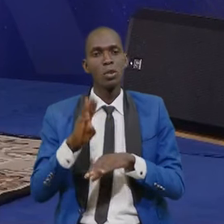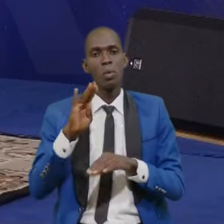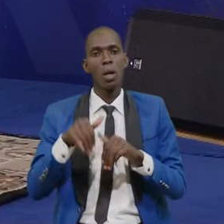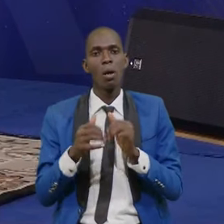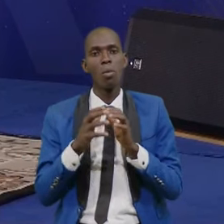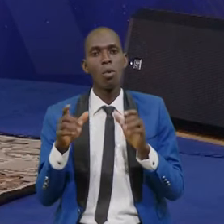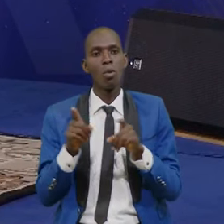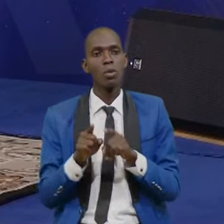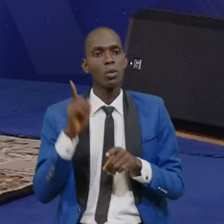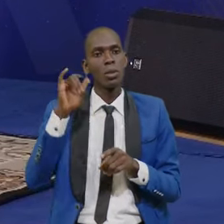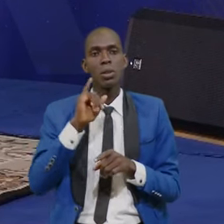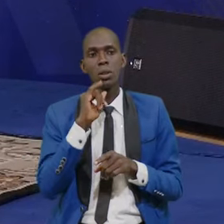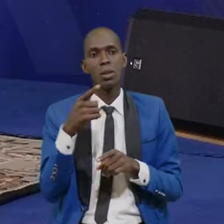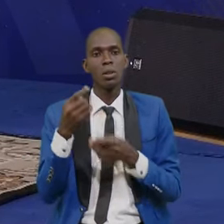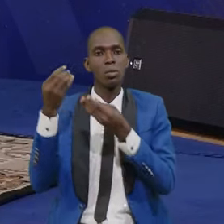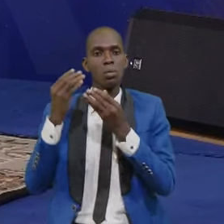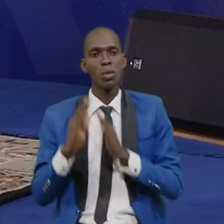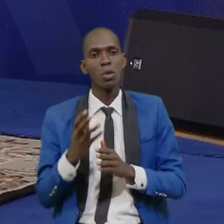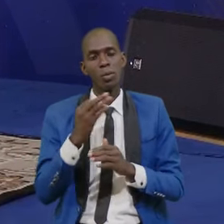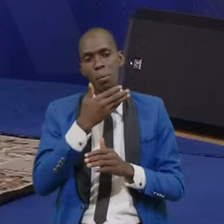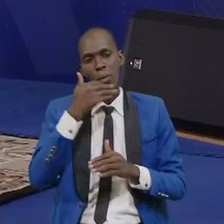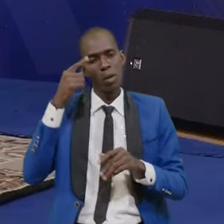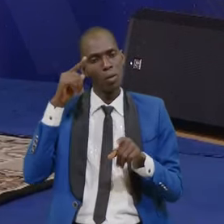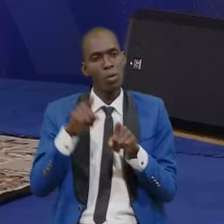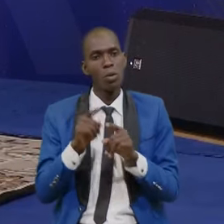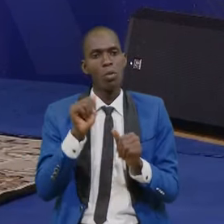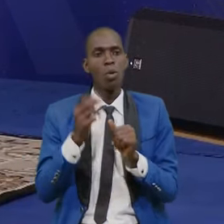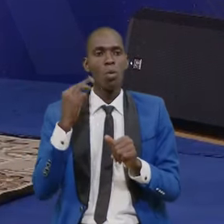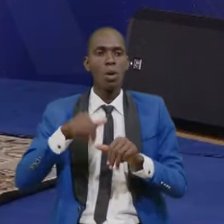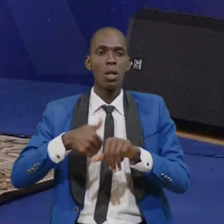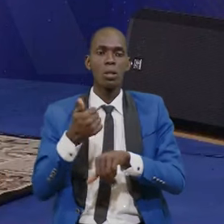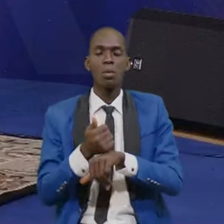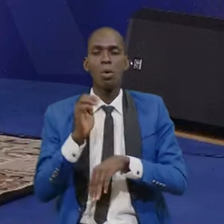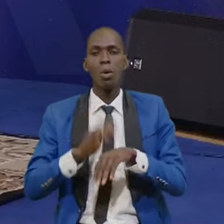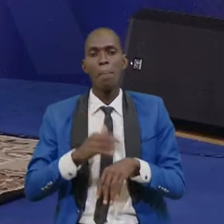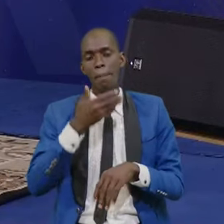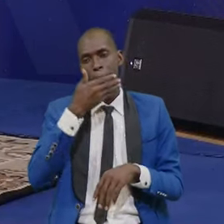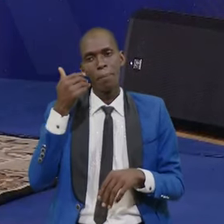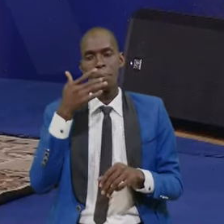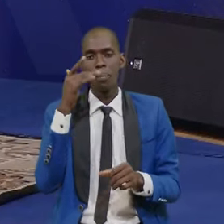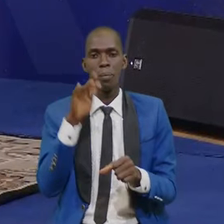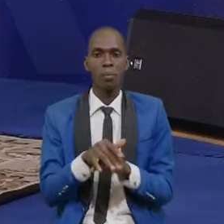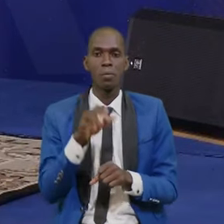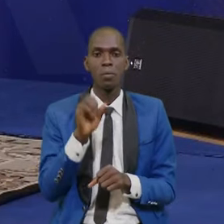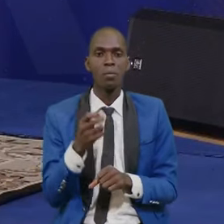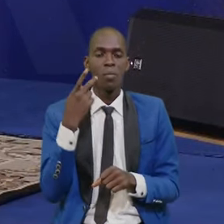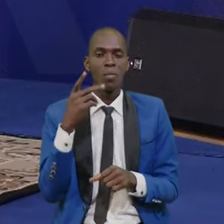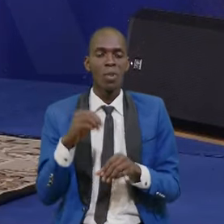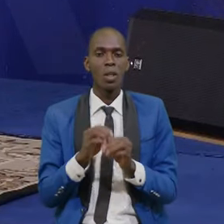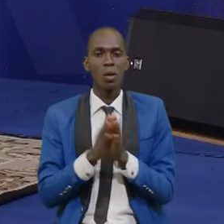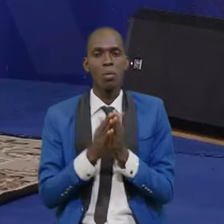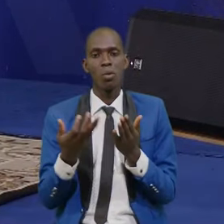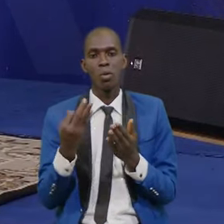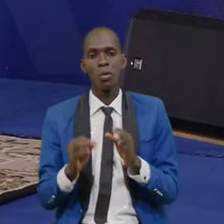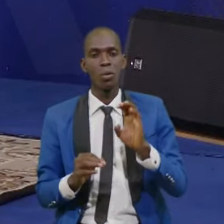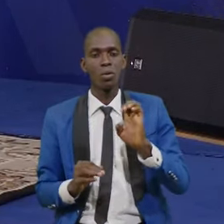upon better promises. We're looking at Ephesians chapter 1, looking